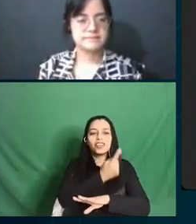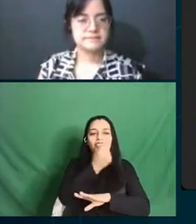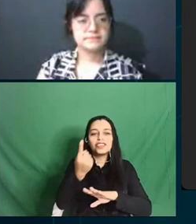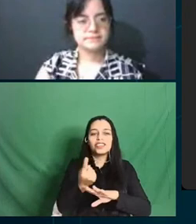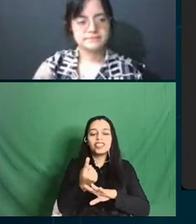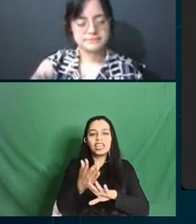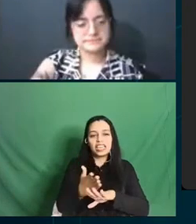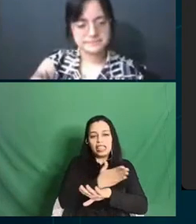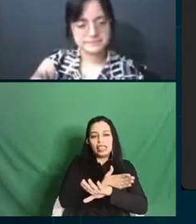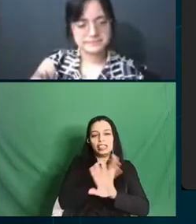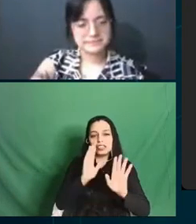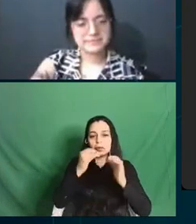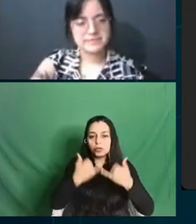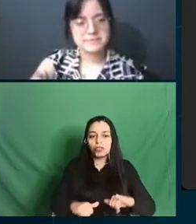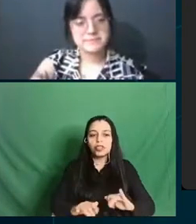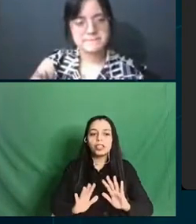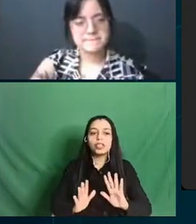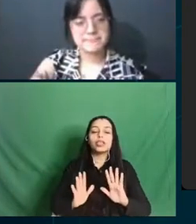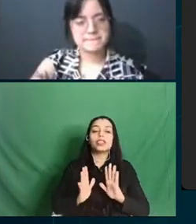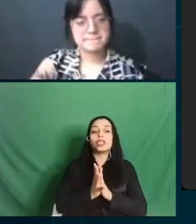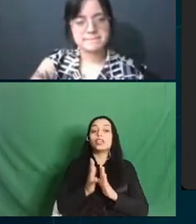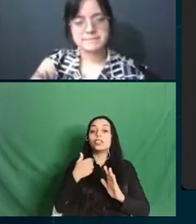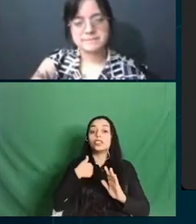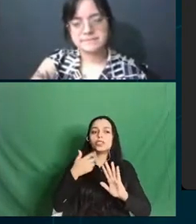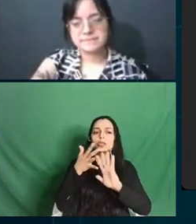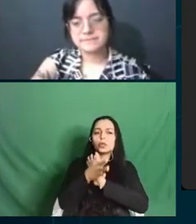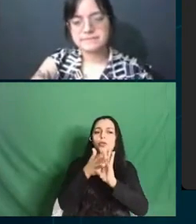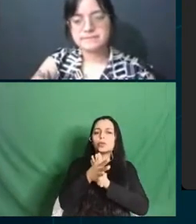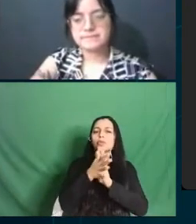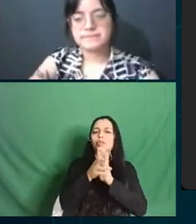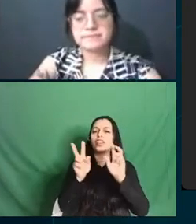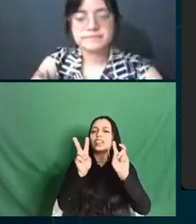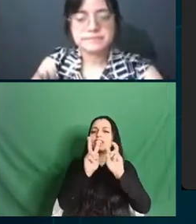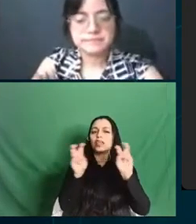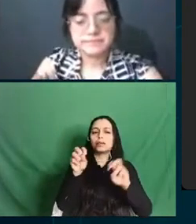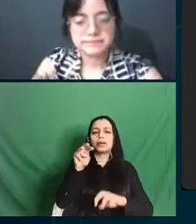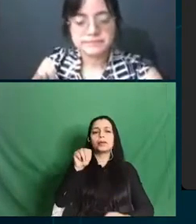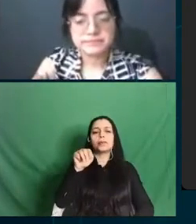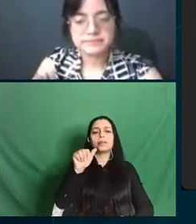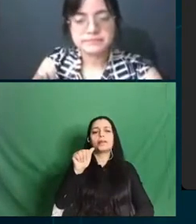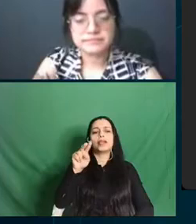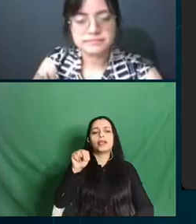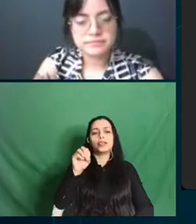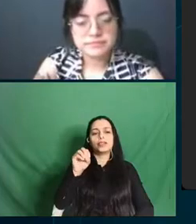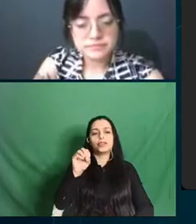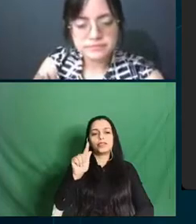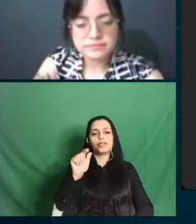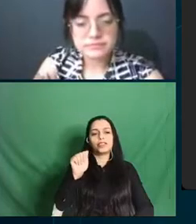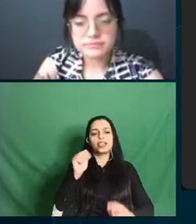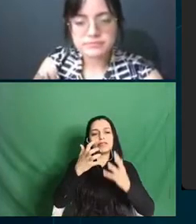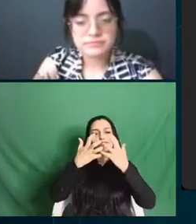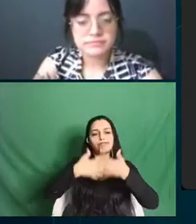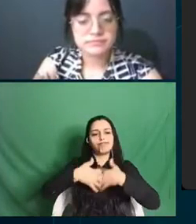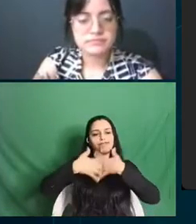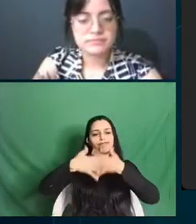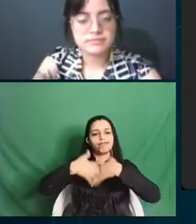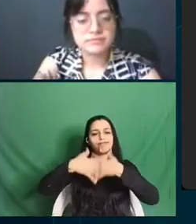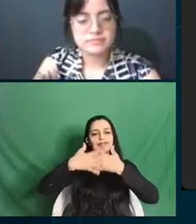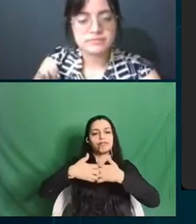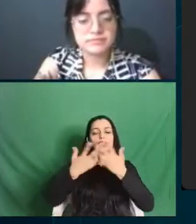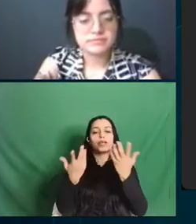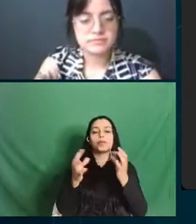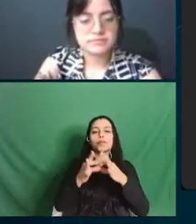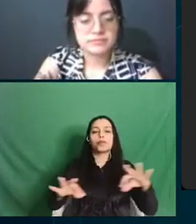about manufacturing is that there's a great example of making a bread machine. It turns